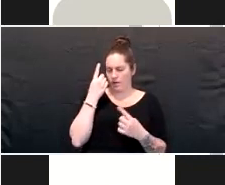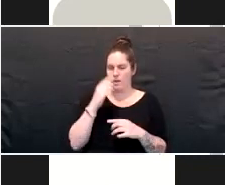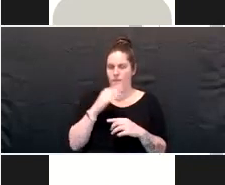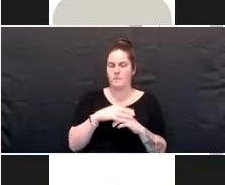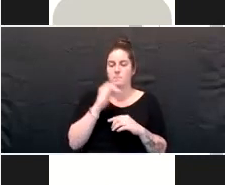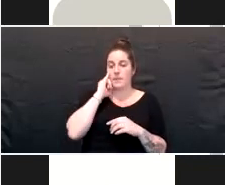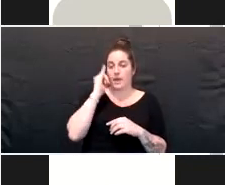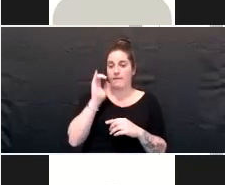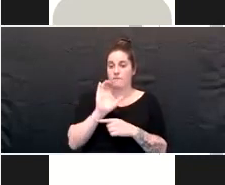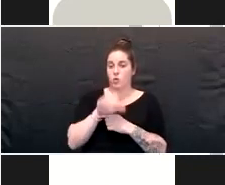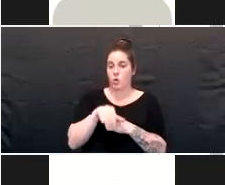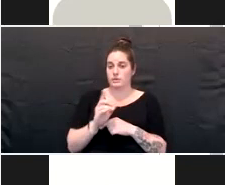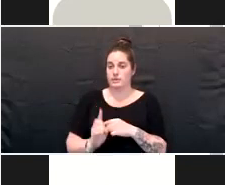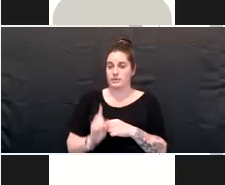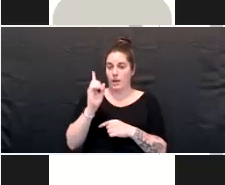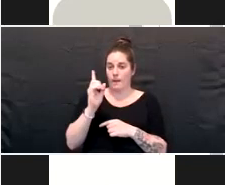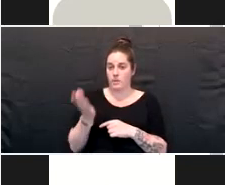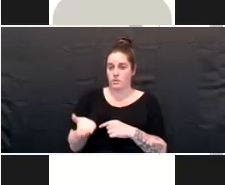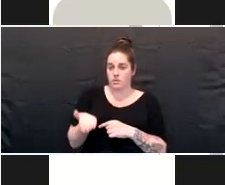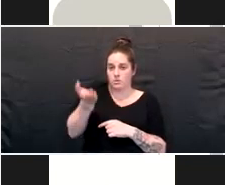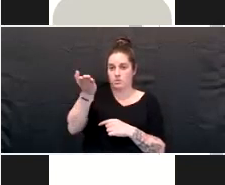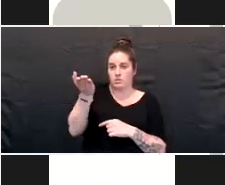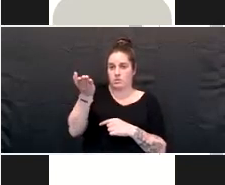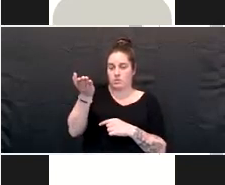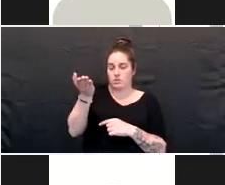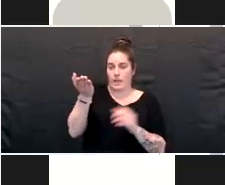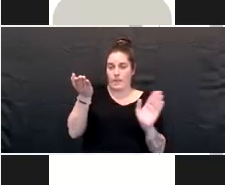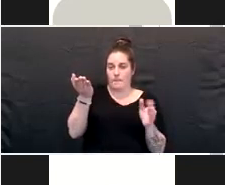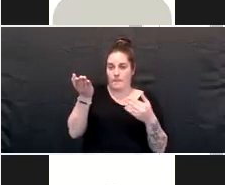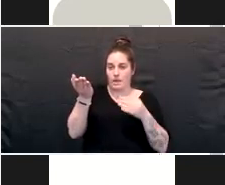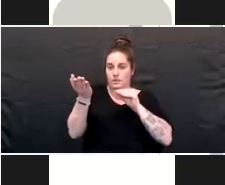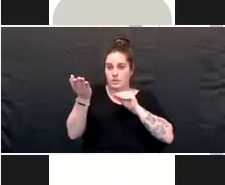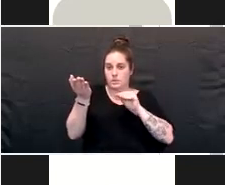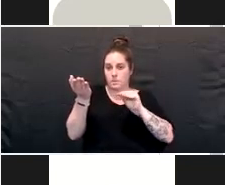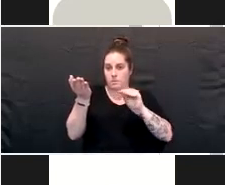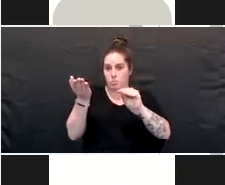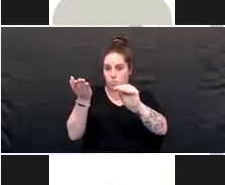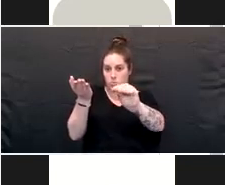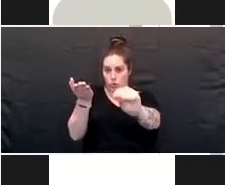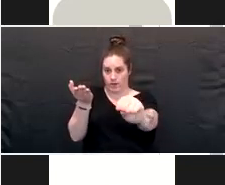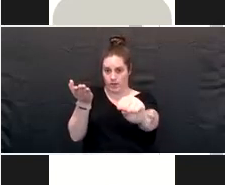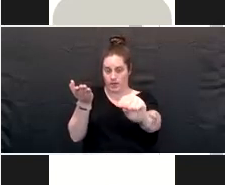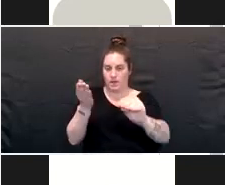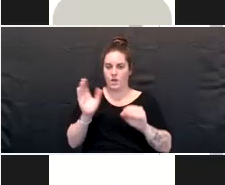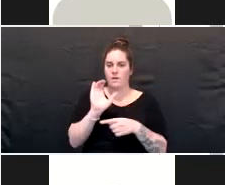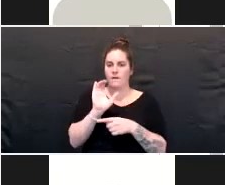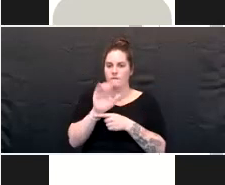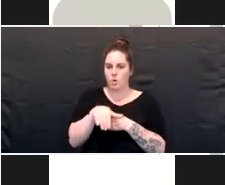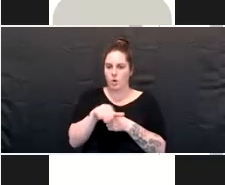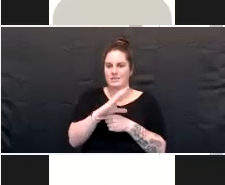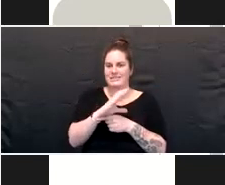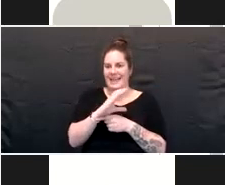is up, the box is moving forward, the force and the displacement are